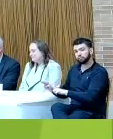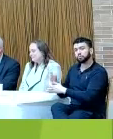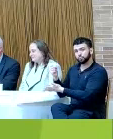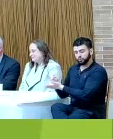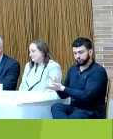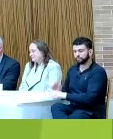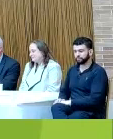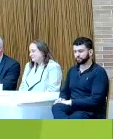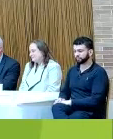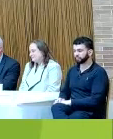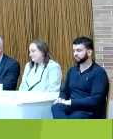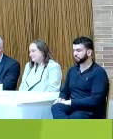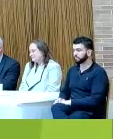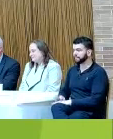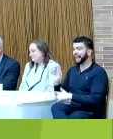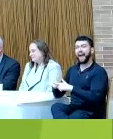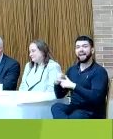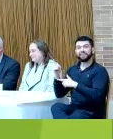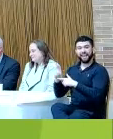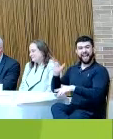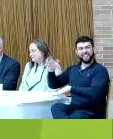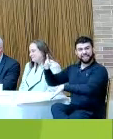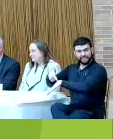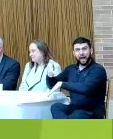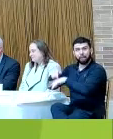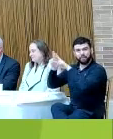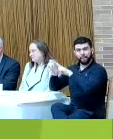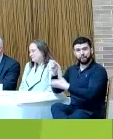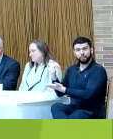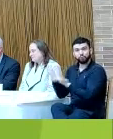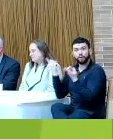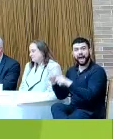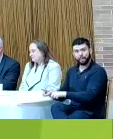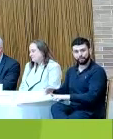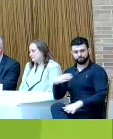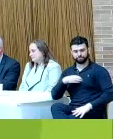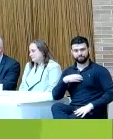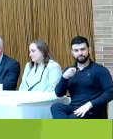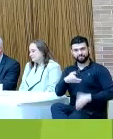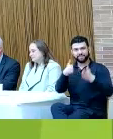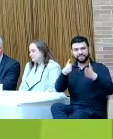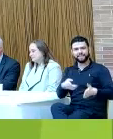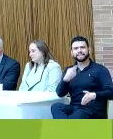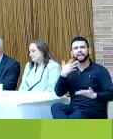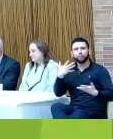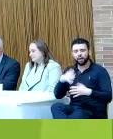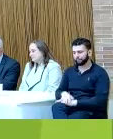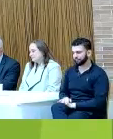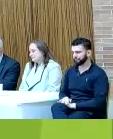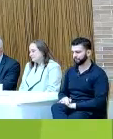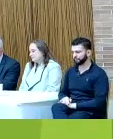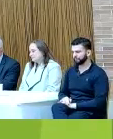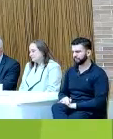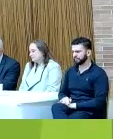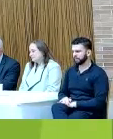it's upon application approval that complainant reveals the grand reveal right of